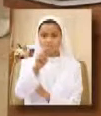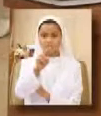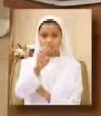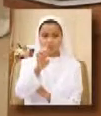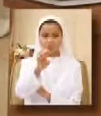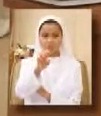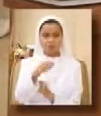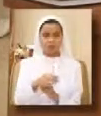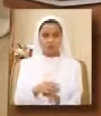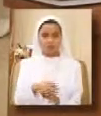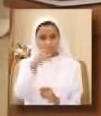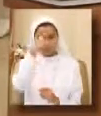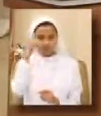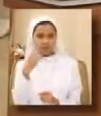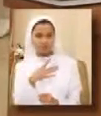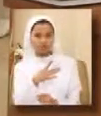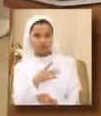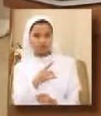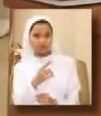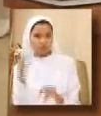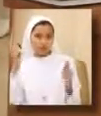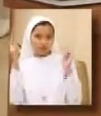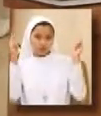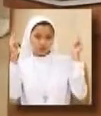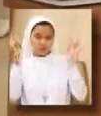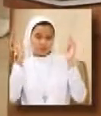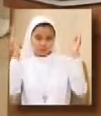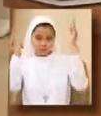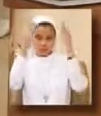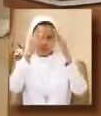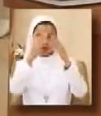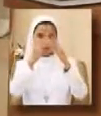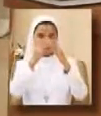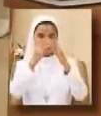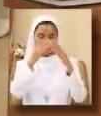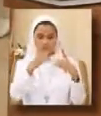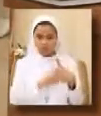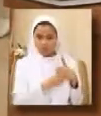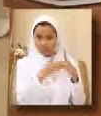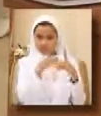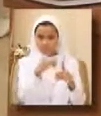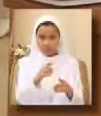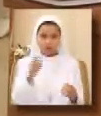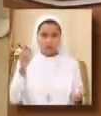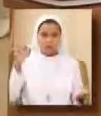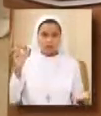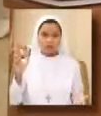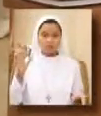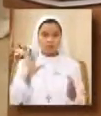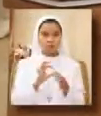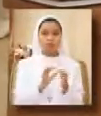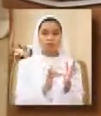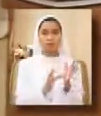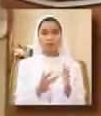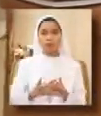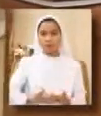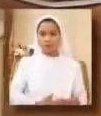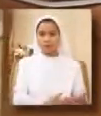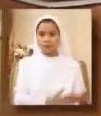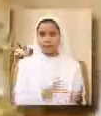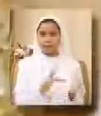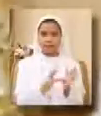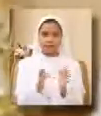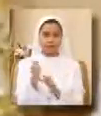Czech Republic. Yung Santo Niño ay Infant Jesus of Prague. Yun ang dinala dito, ang kanyang shrine dito